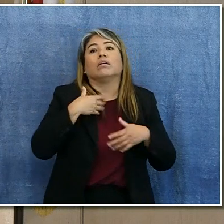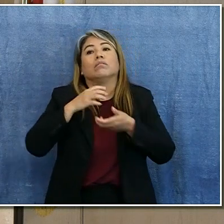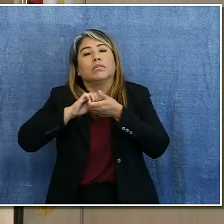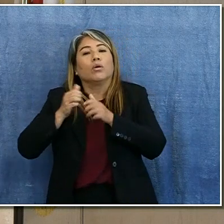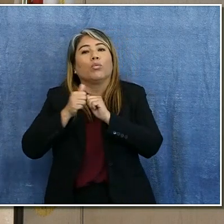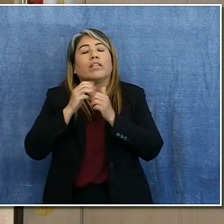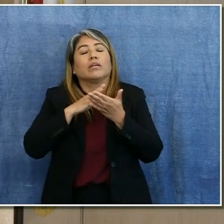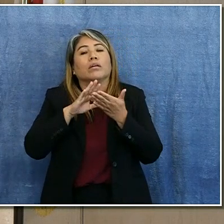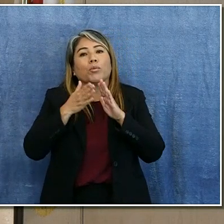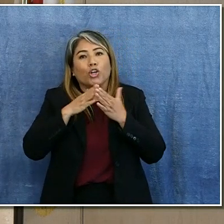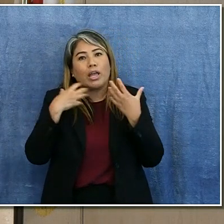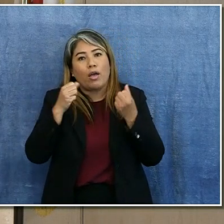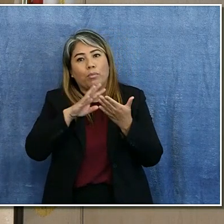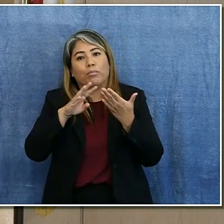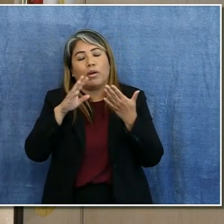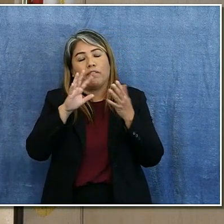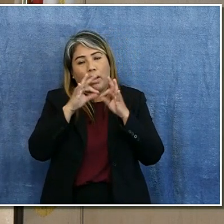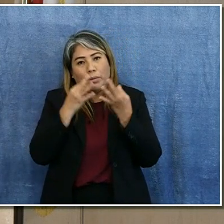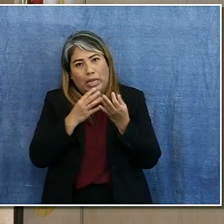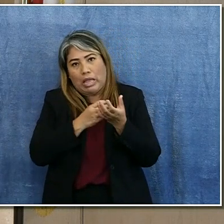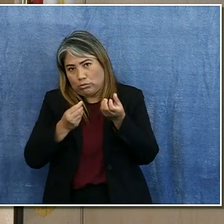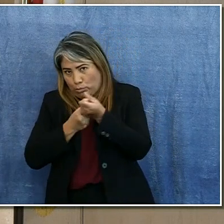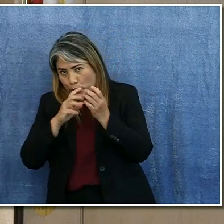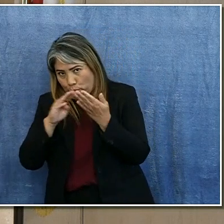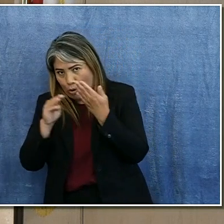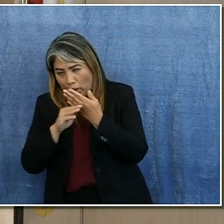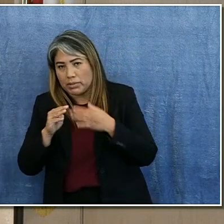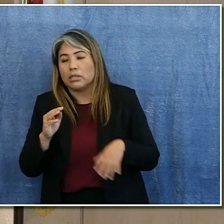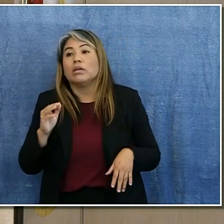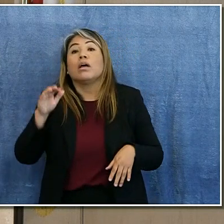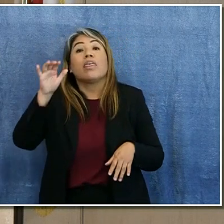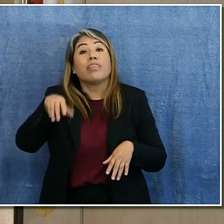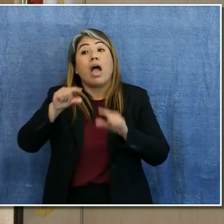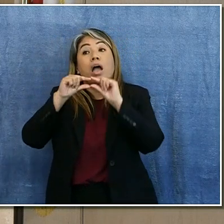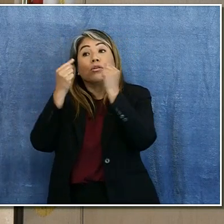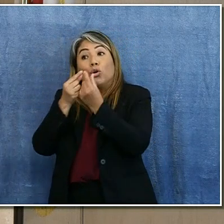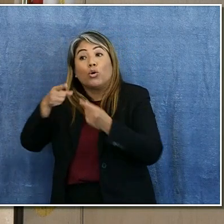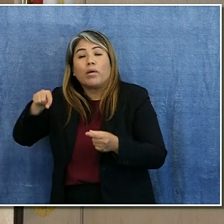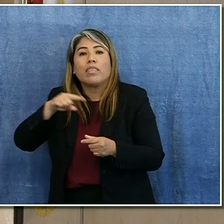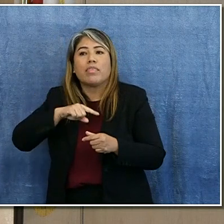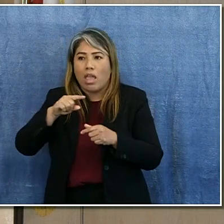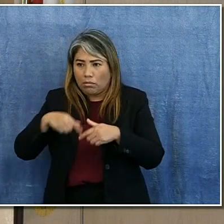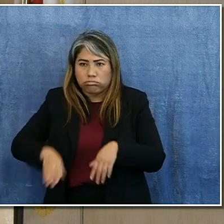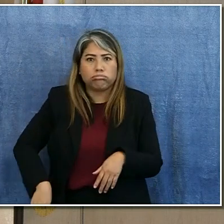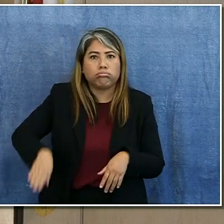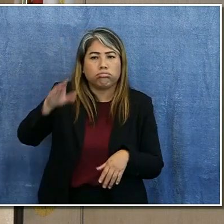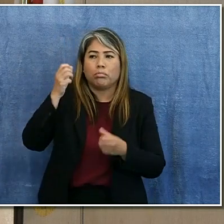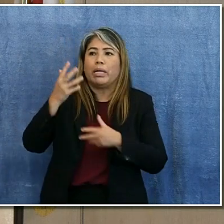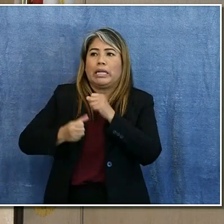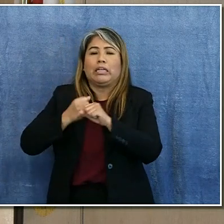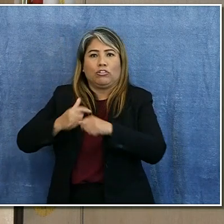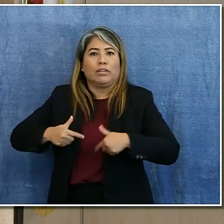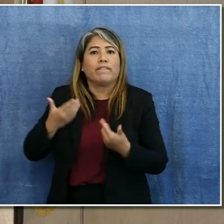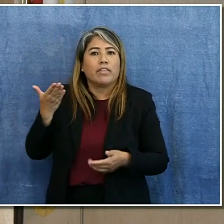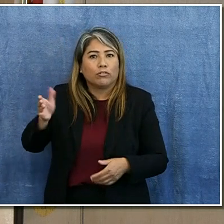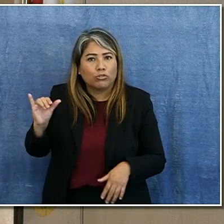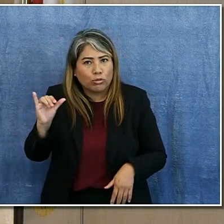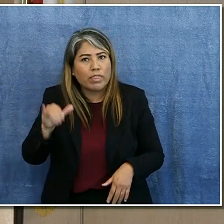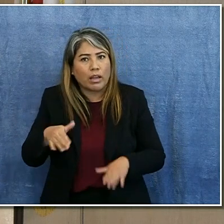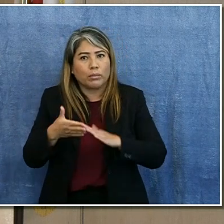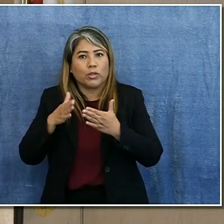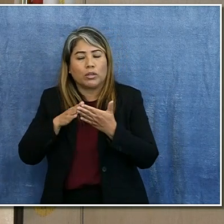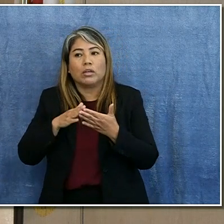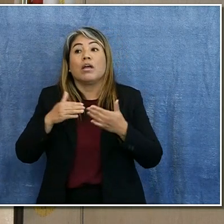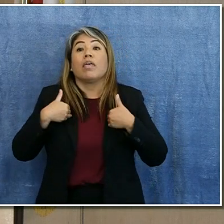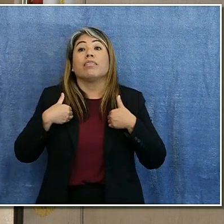programs. All of our promotoras come from from the neighborhoods they serve. They've lived in our community for many years, have